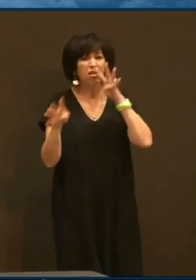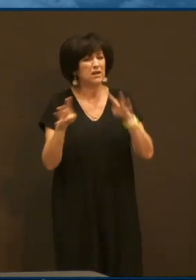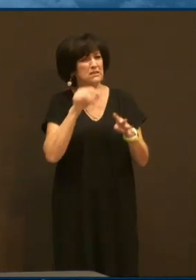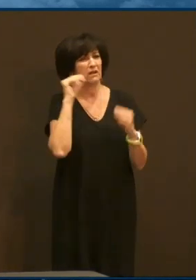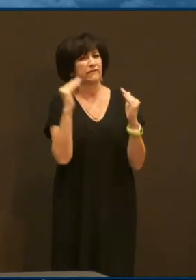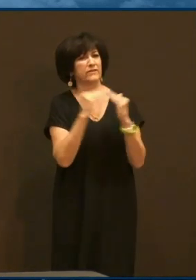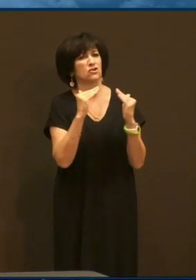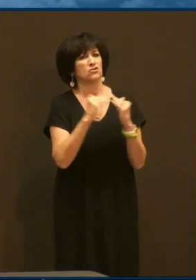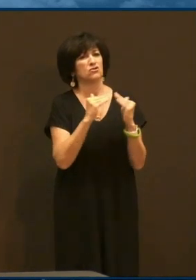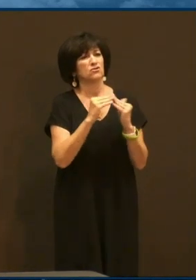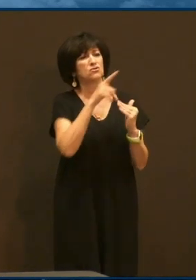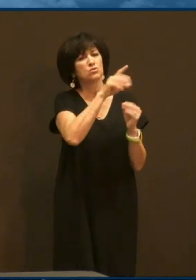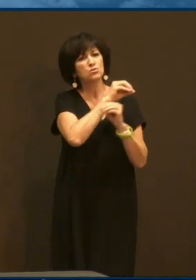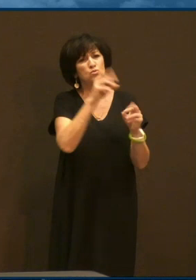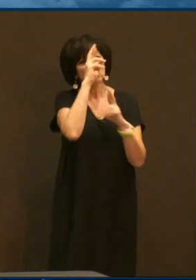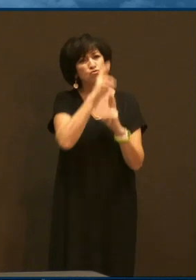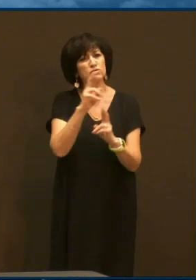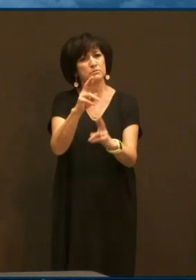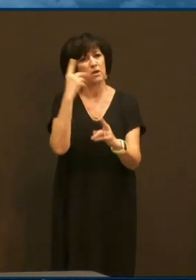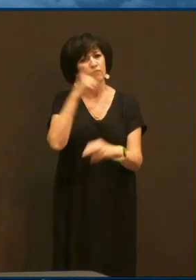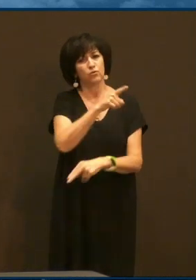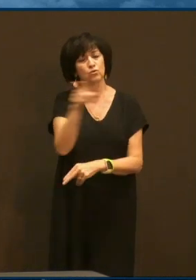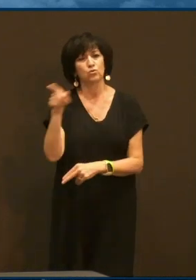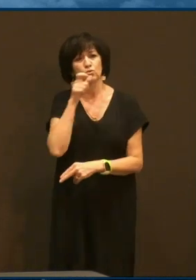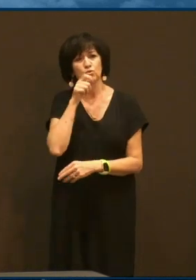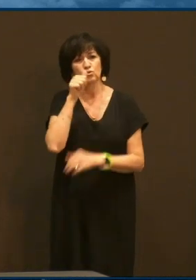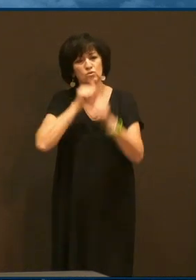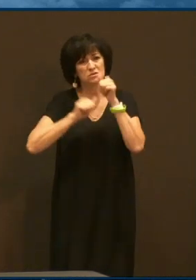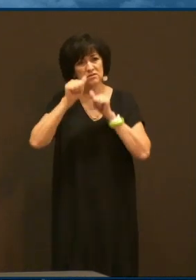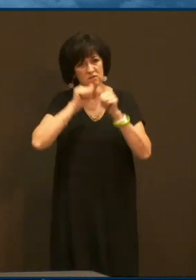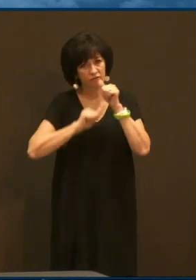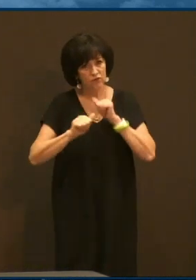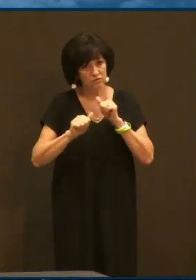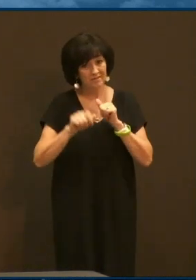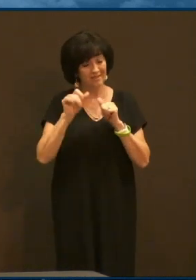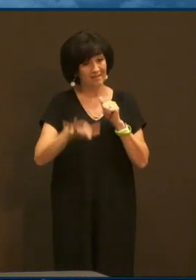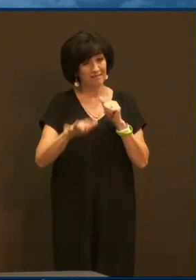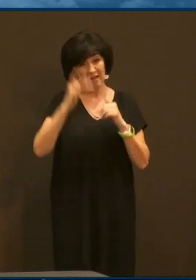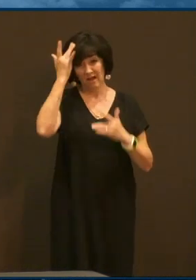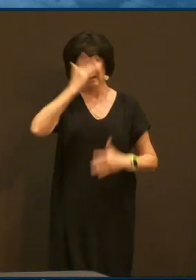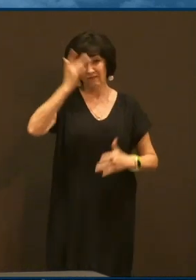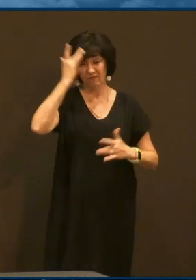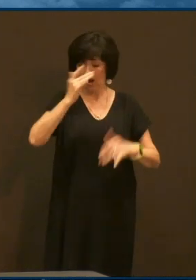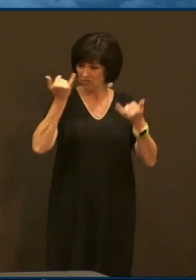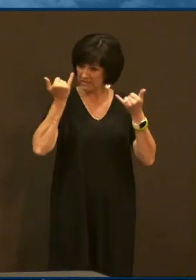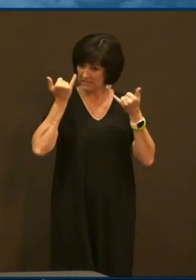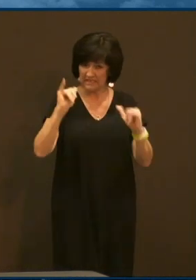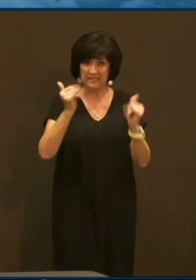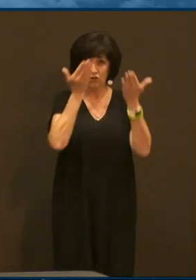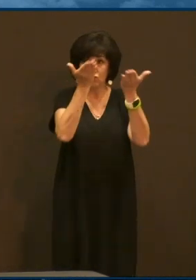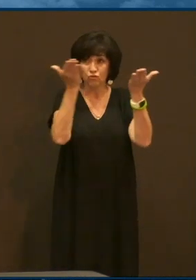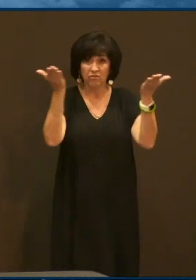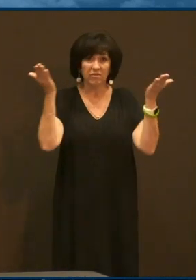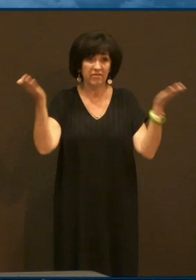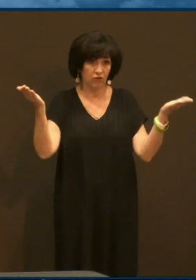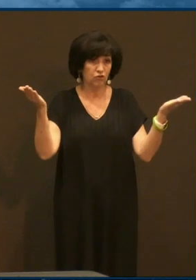very clear that the virus still exists in our community. There are people who are still tested and